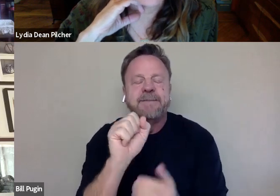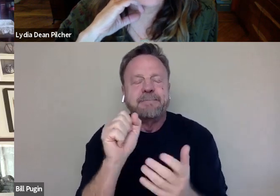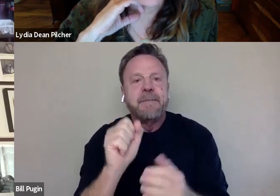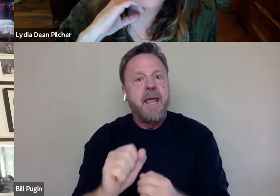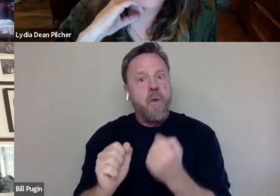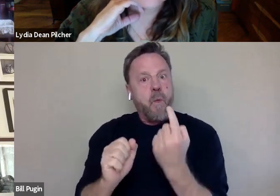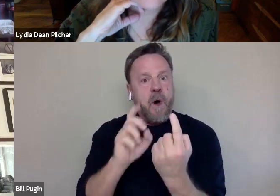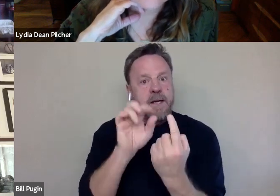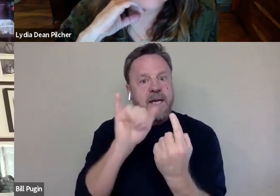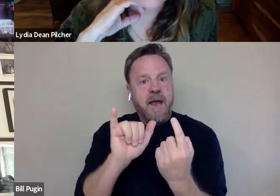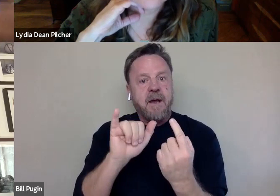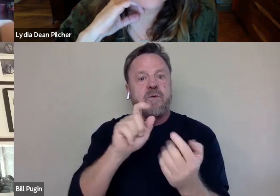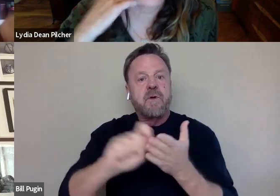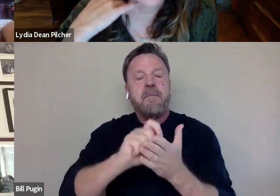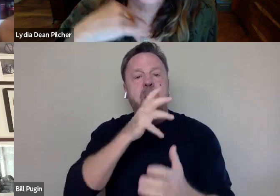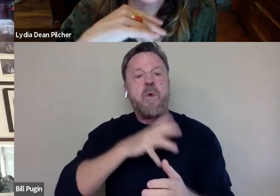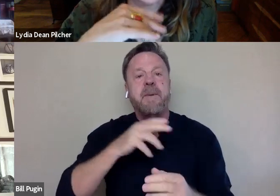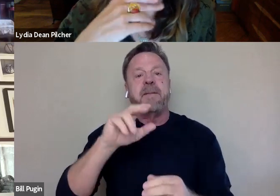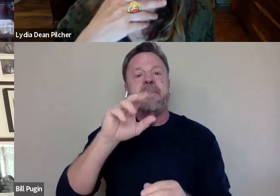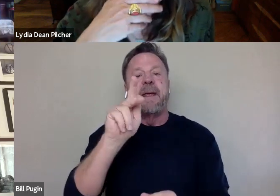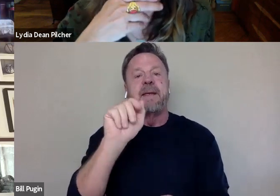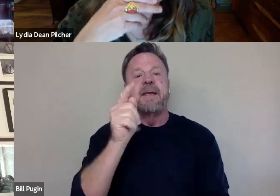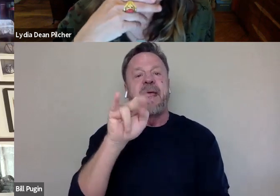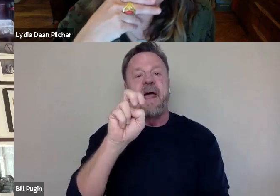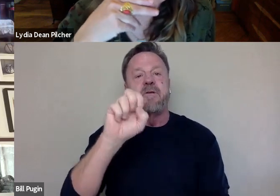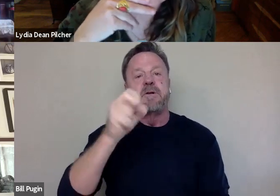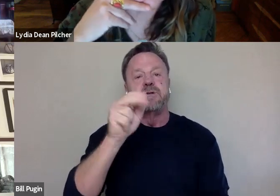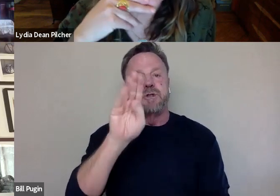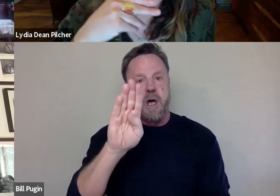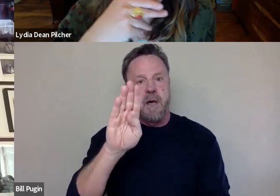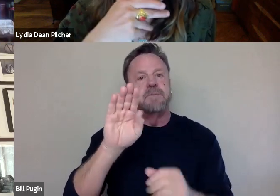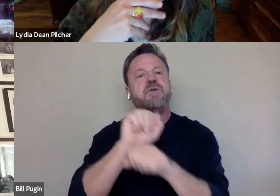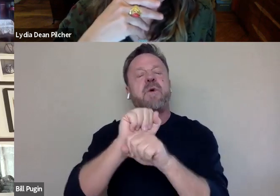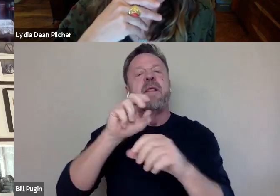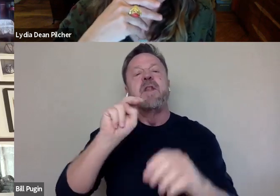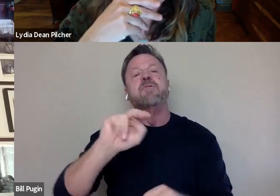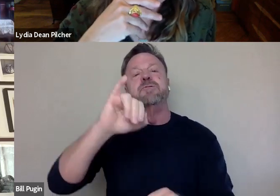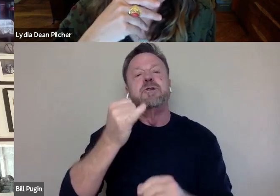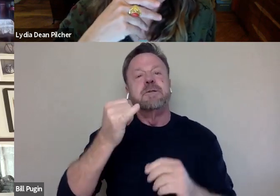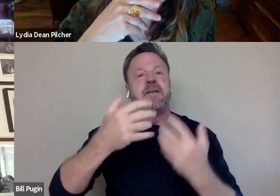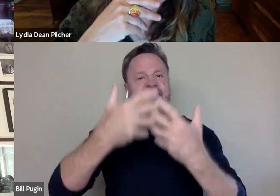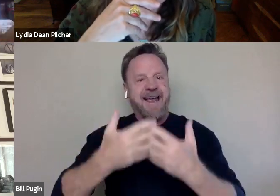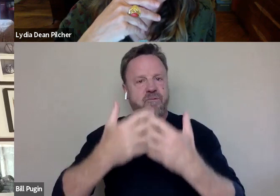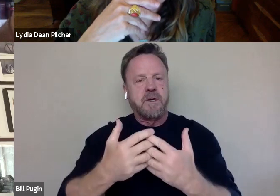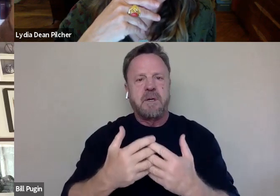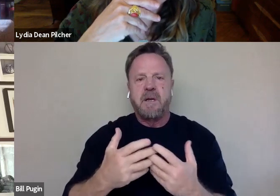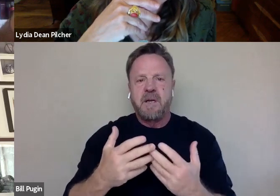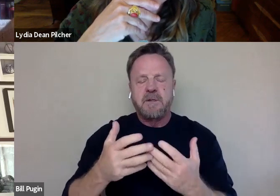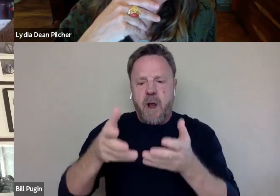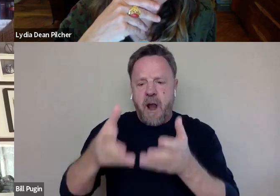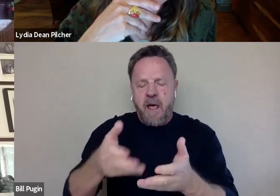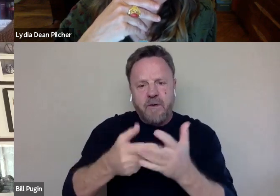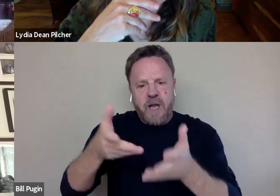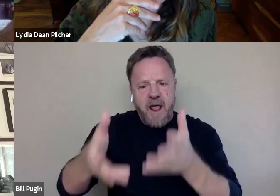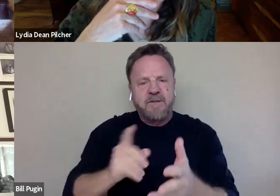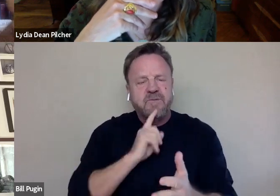by a woman named Catherine Schaub, who worked at the New Jersey factory. And she left this record that was really inspiring when we were